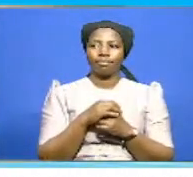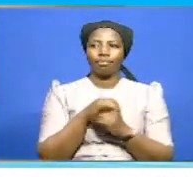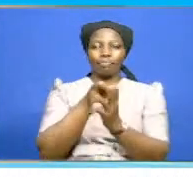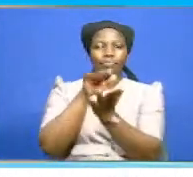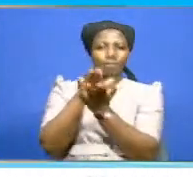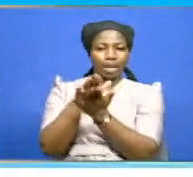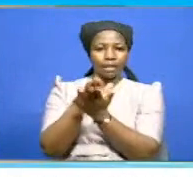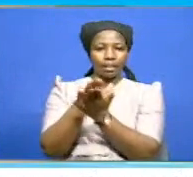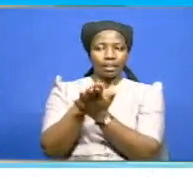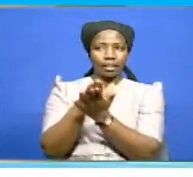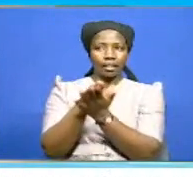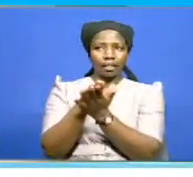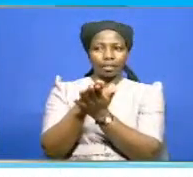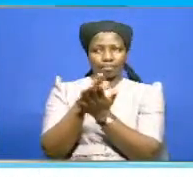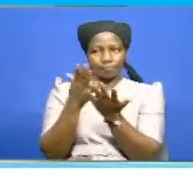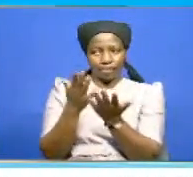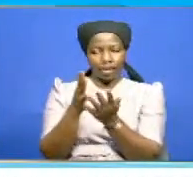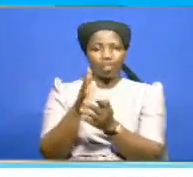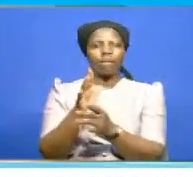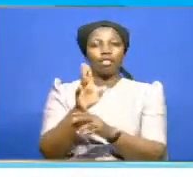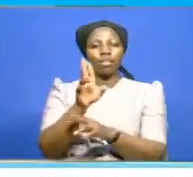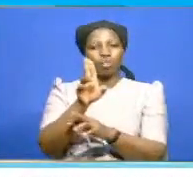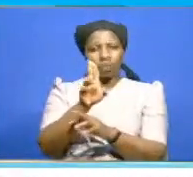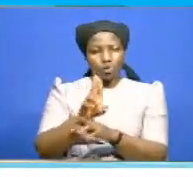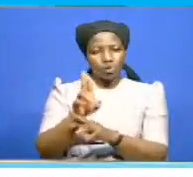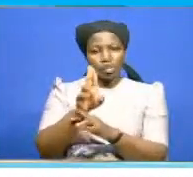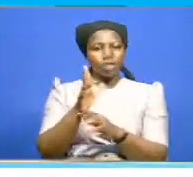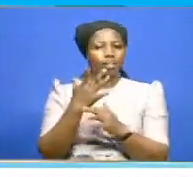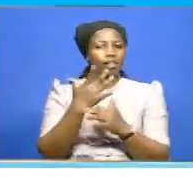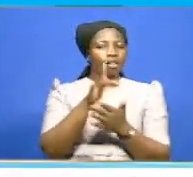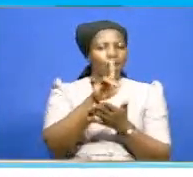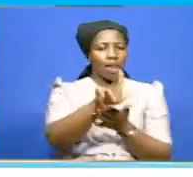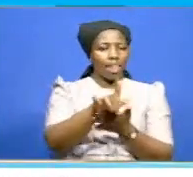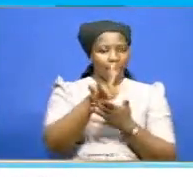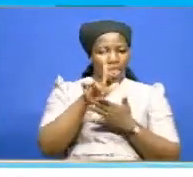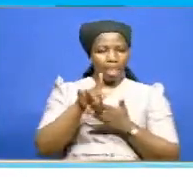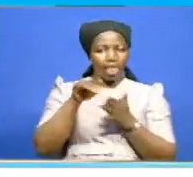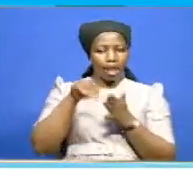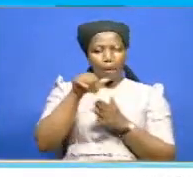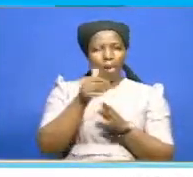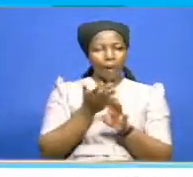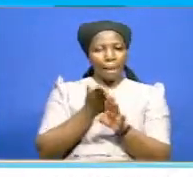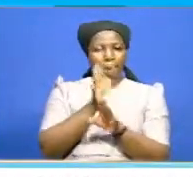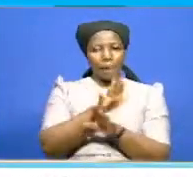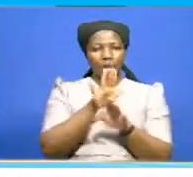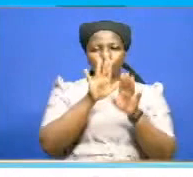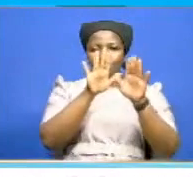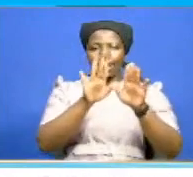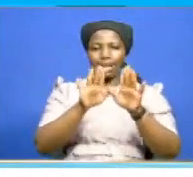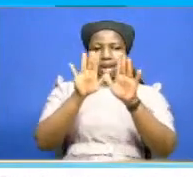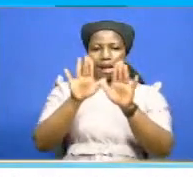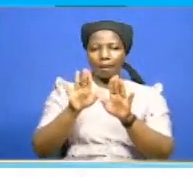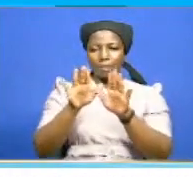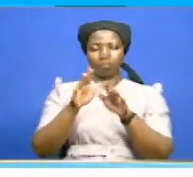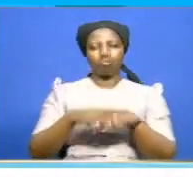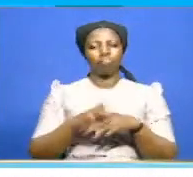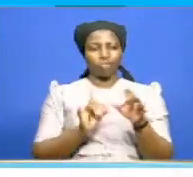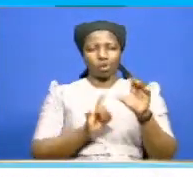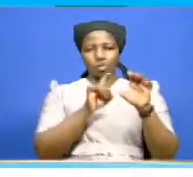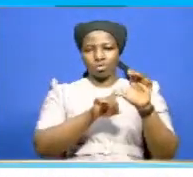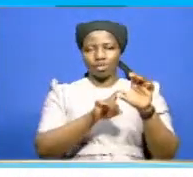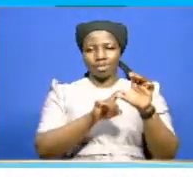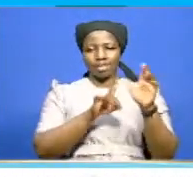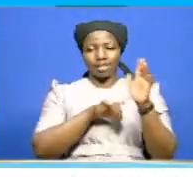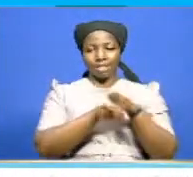banks, of course, embarking on an aggressive loan repayment campaign. Joining us in